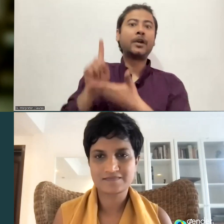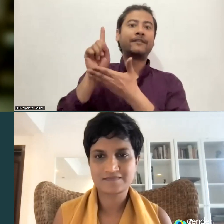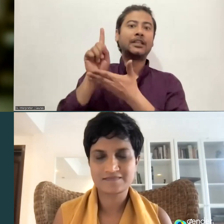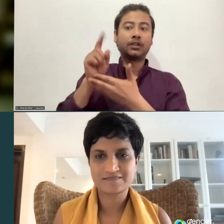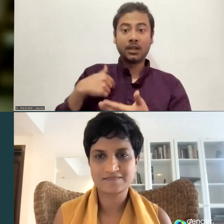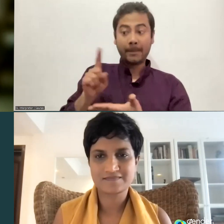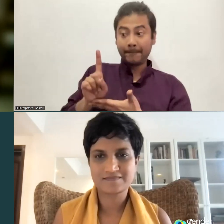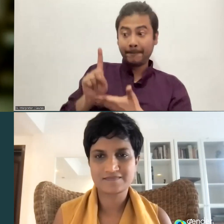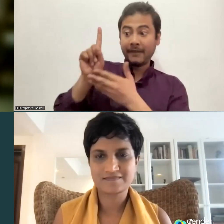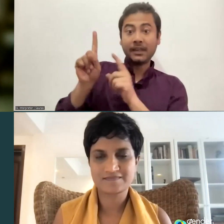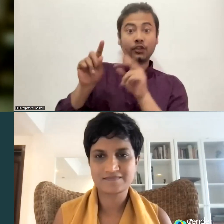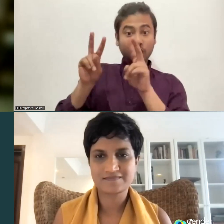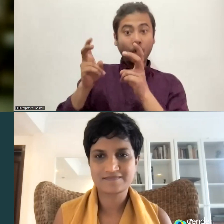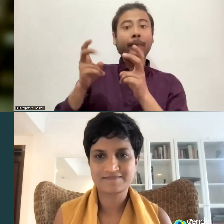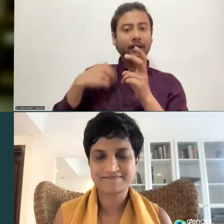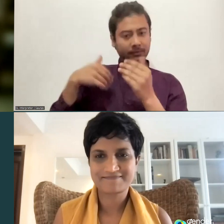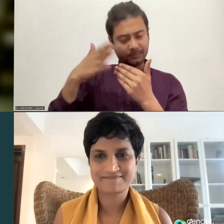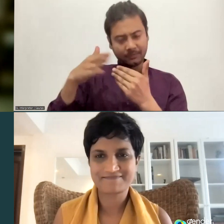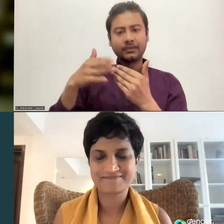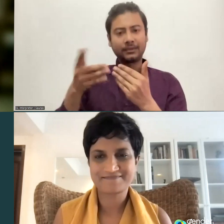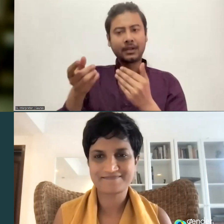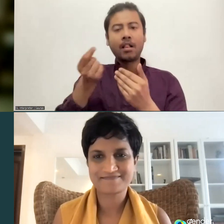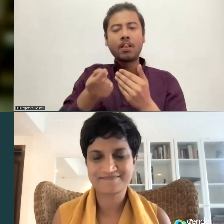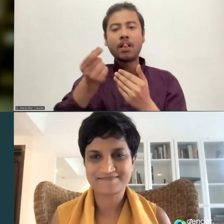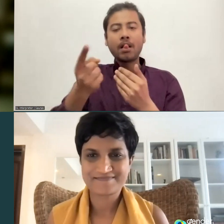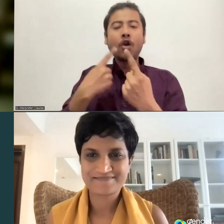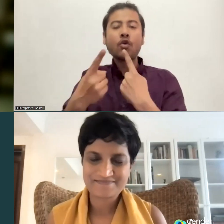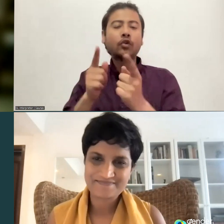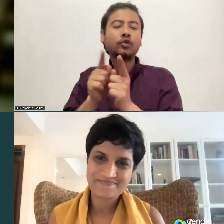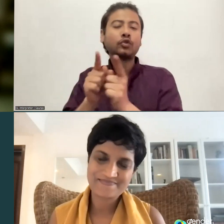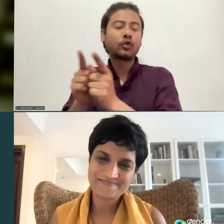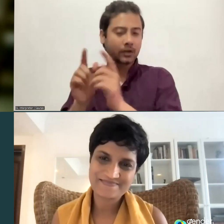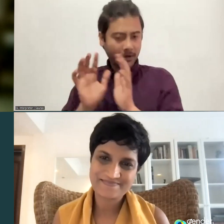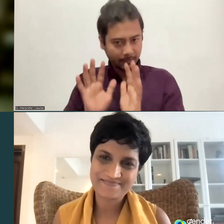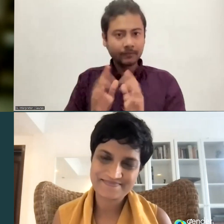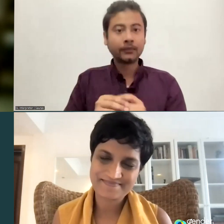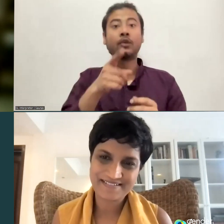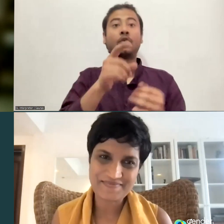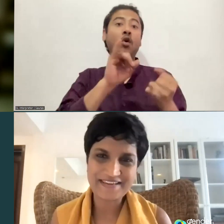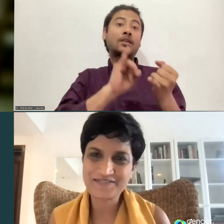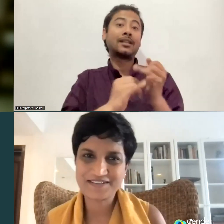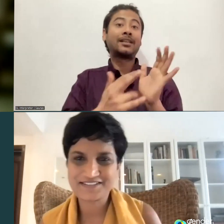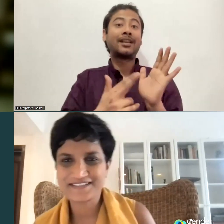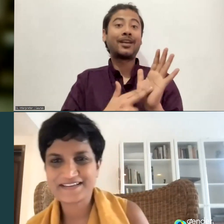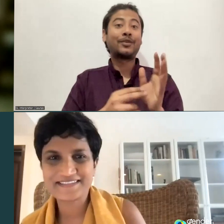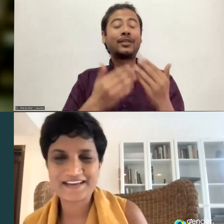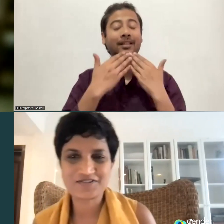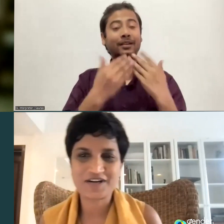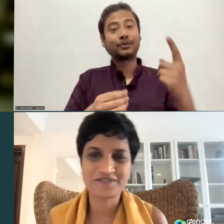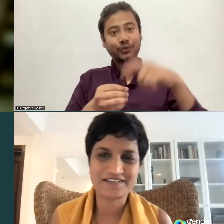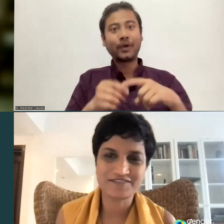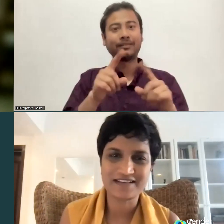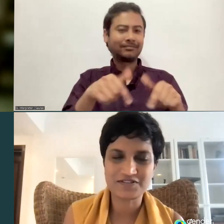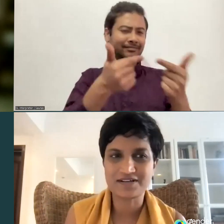well in our conversation. But Sandhya, thank you so much for joining in. Let's hear from you as well. Thank you, Sudarshana, and thank